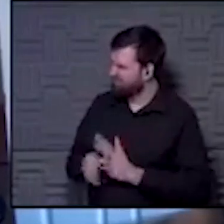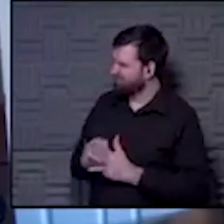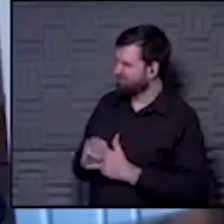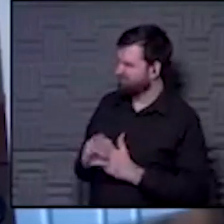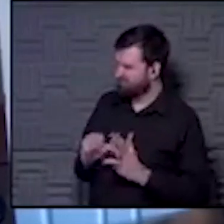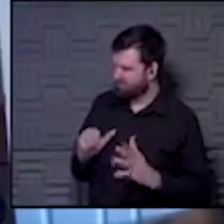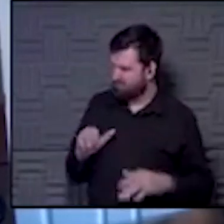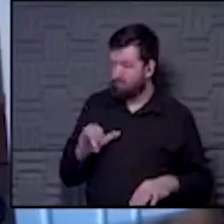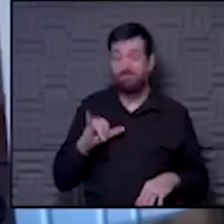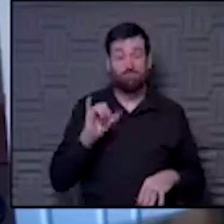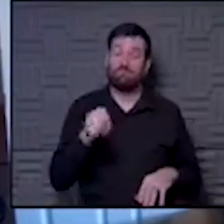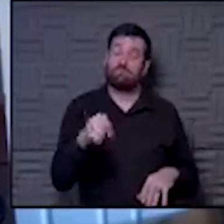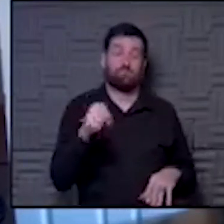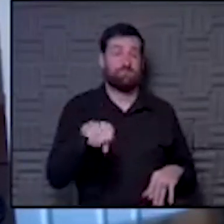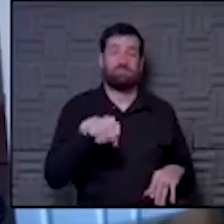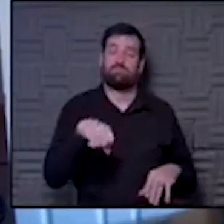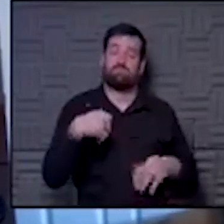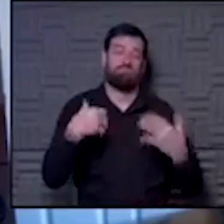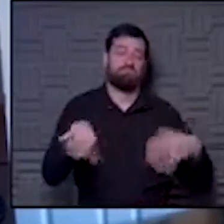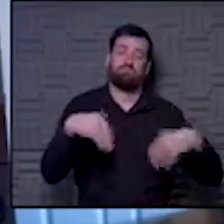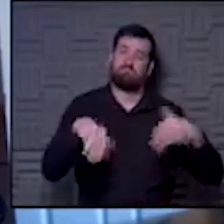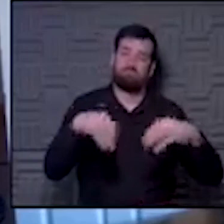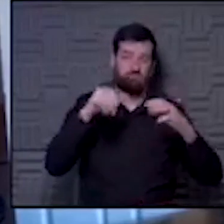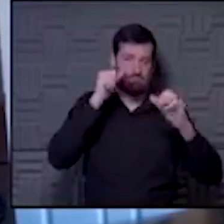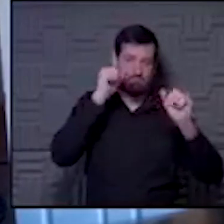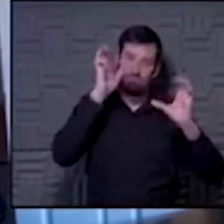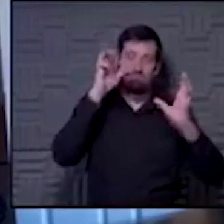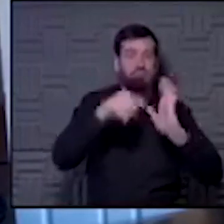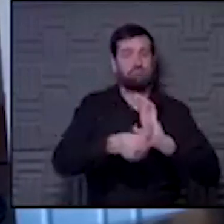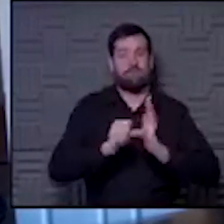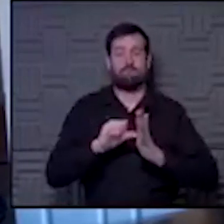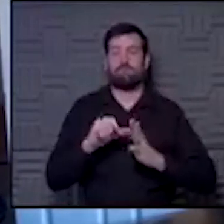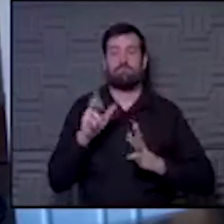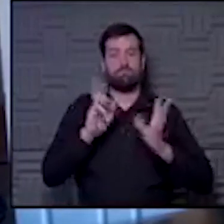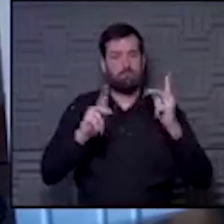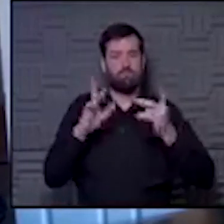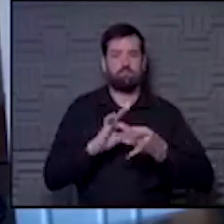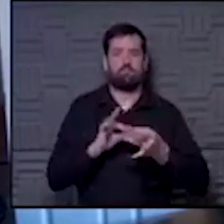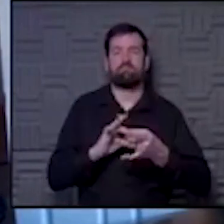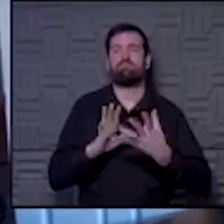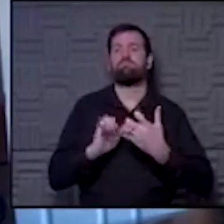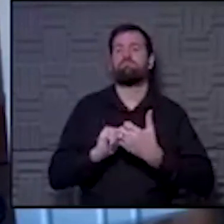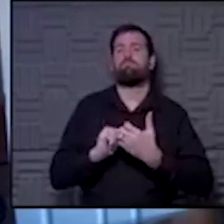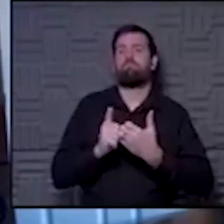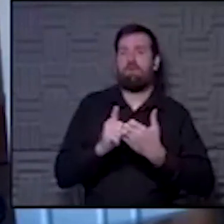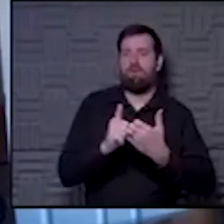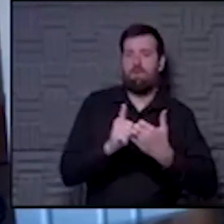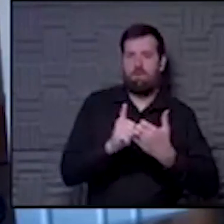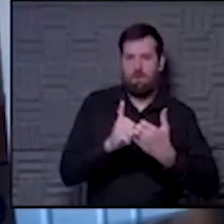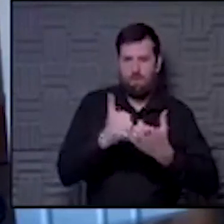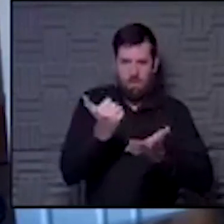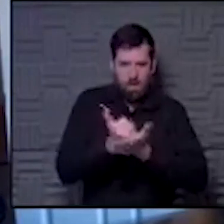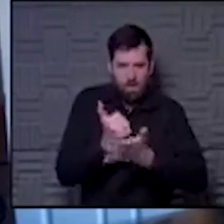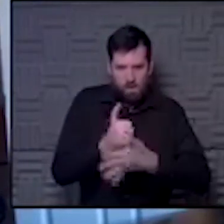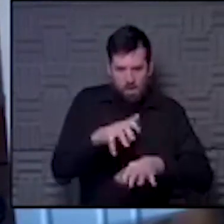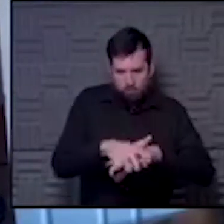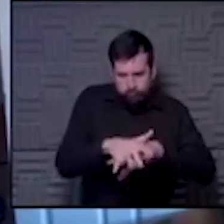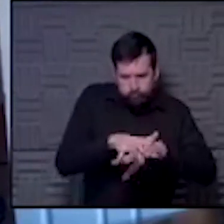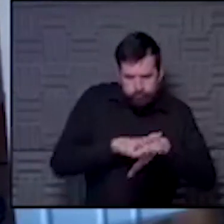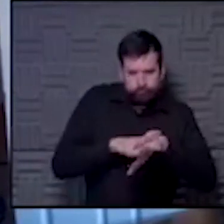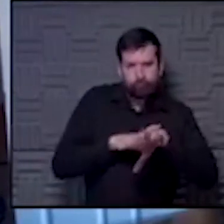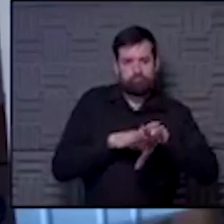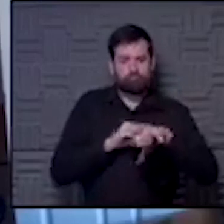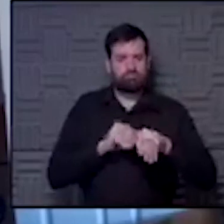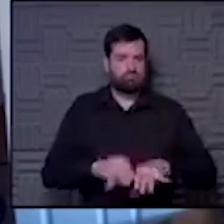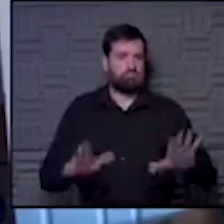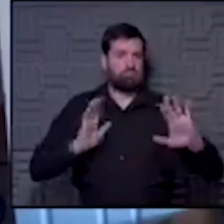happening. It's incredibly impressive. And what's happening is people are saying, what can we do to help slow the spread among our people?